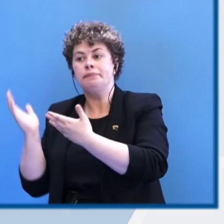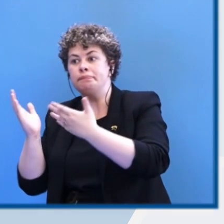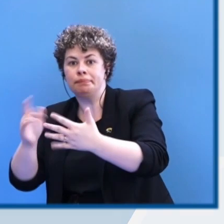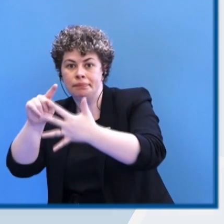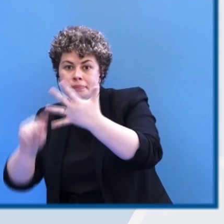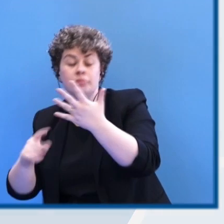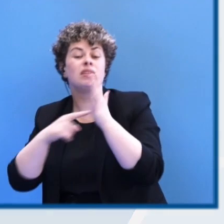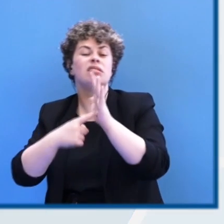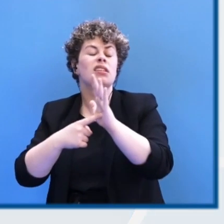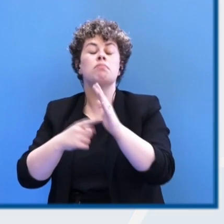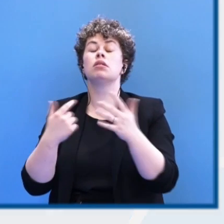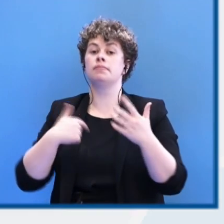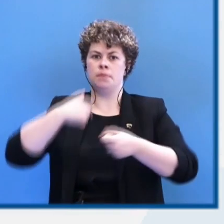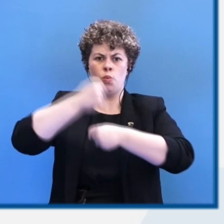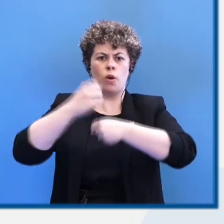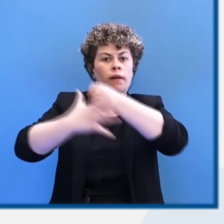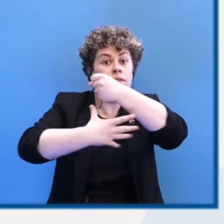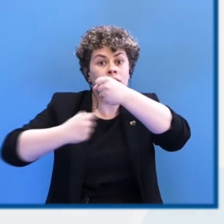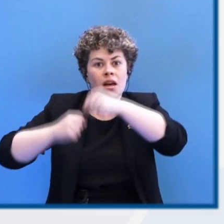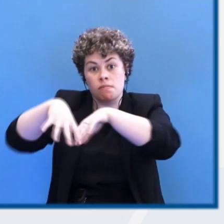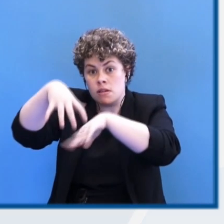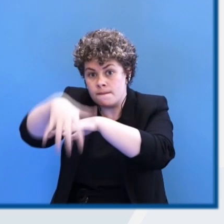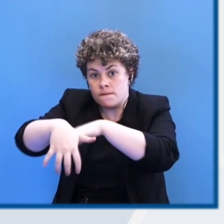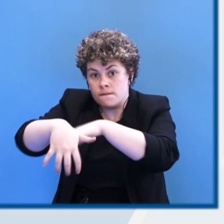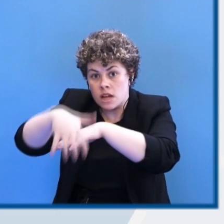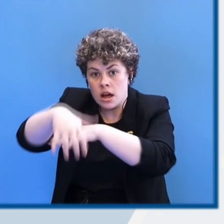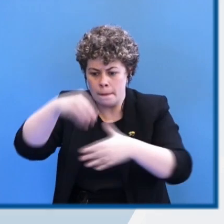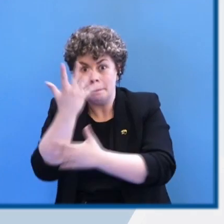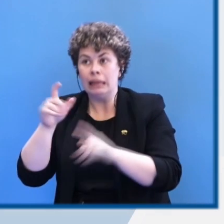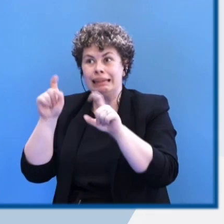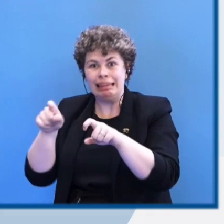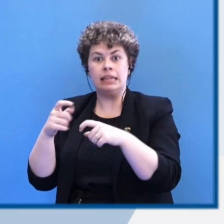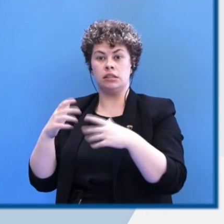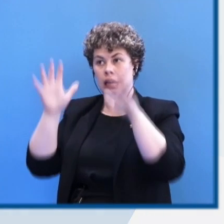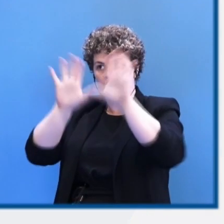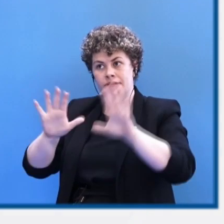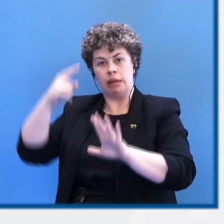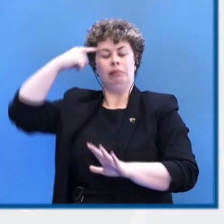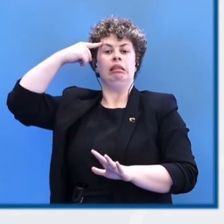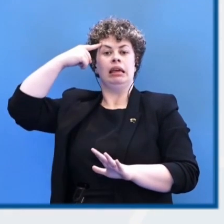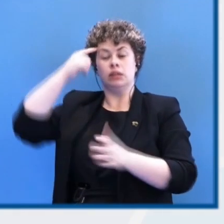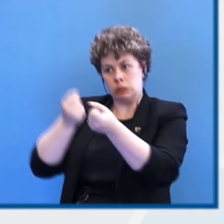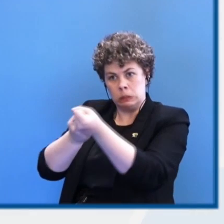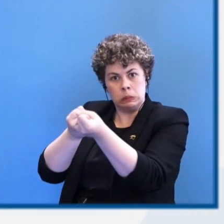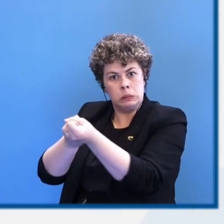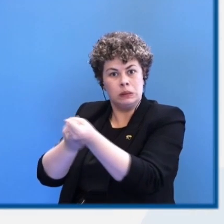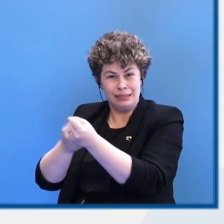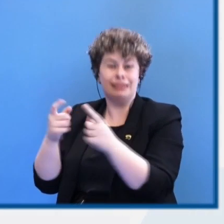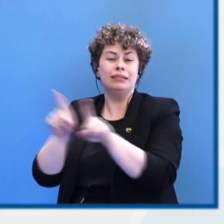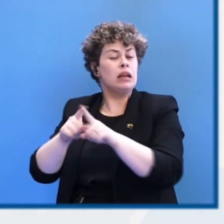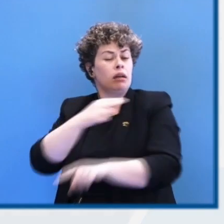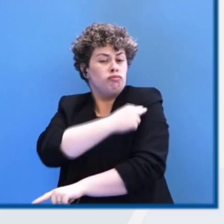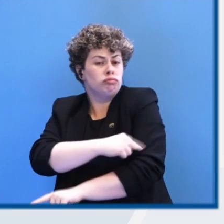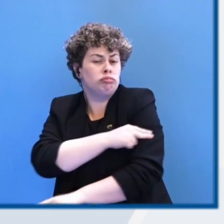health, ecology, just to name a few. On the other hand, we have the producers of climate services, which